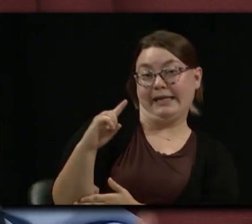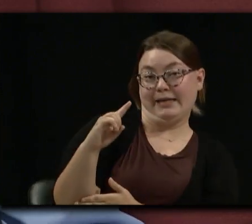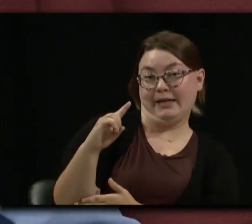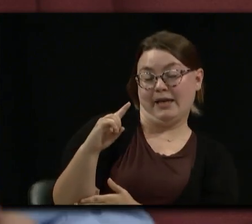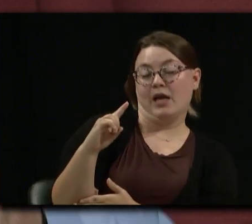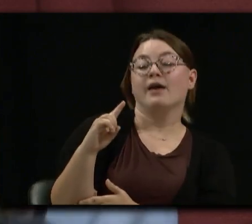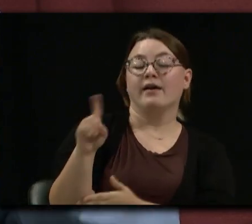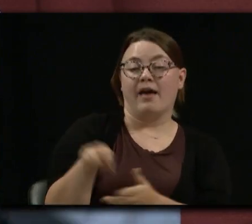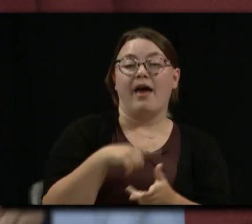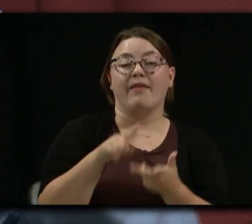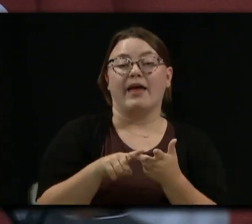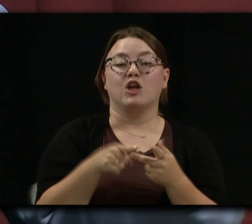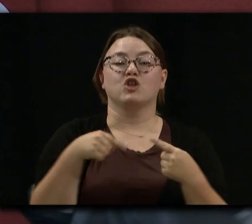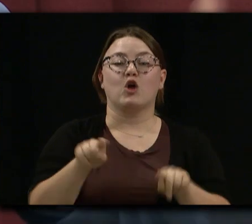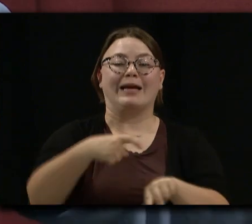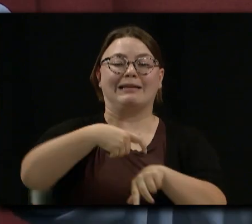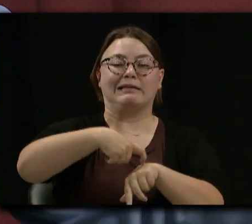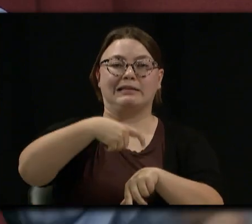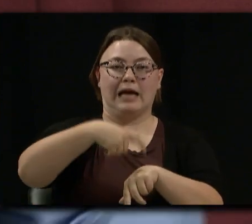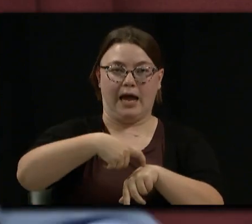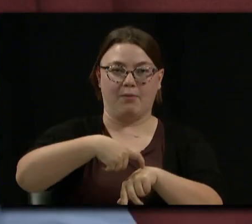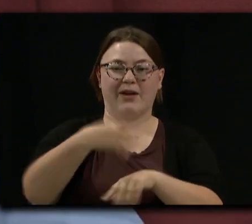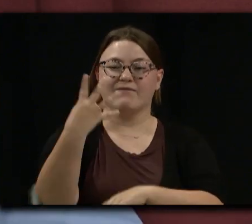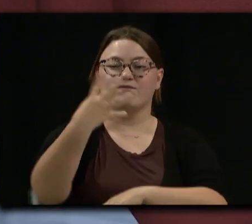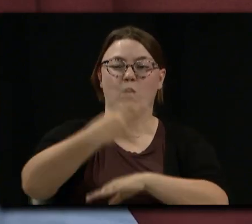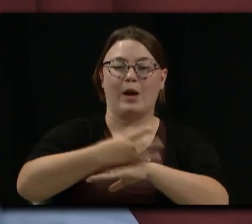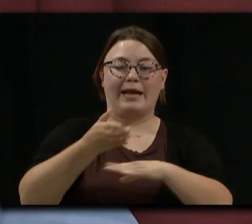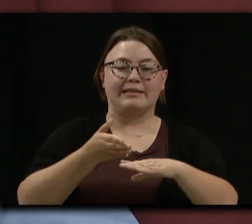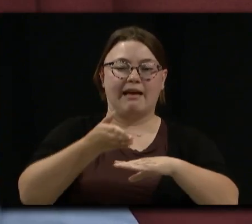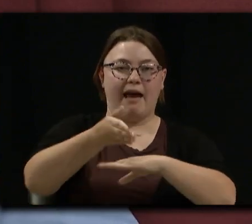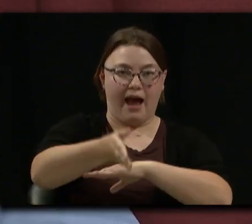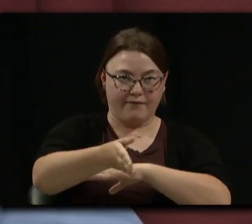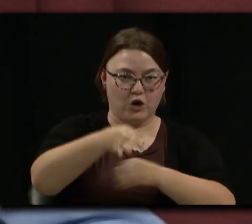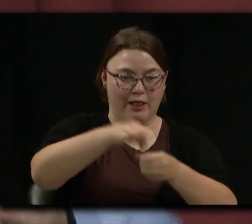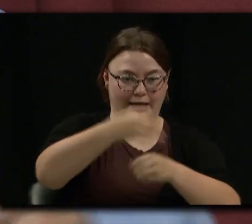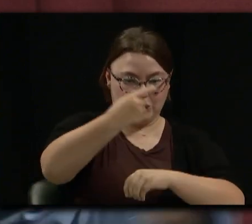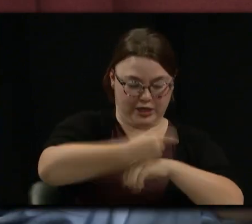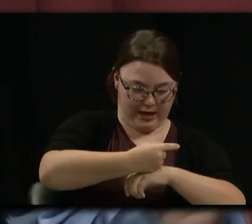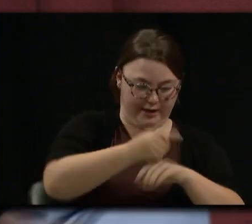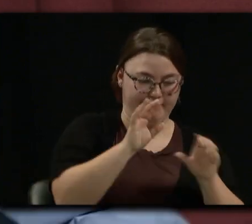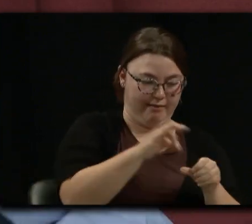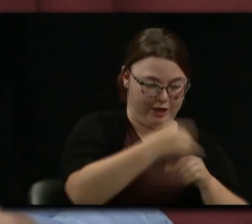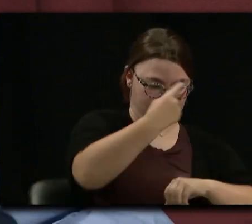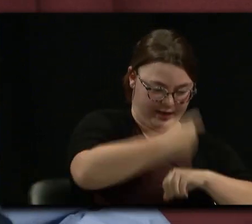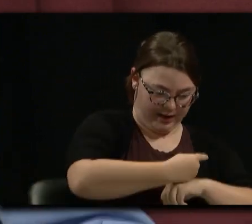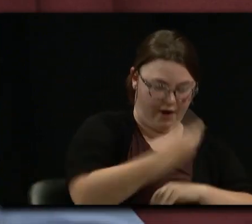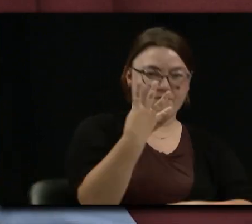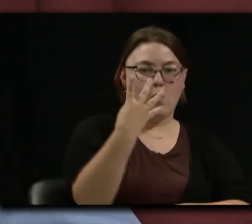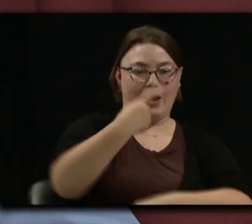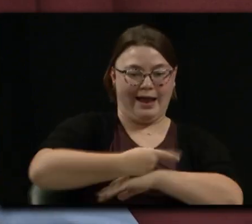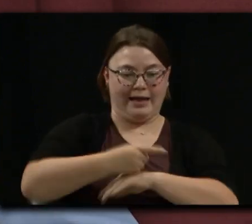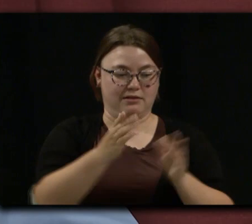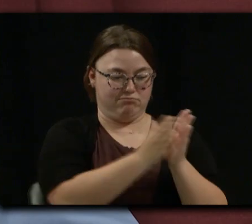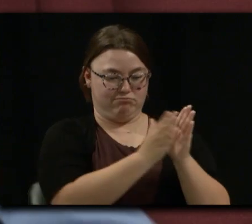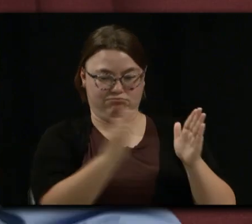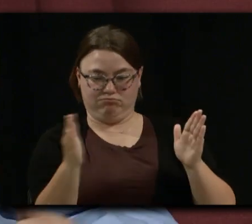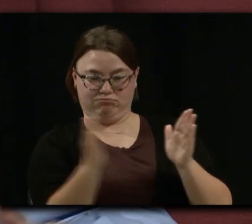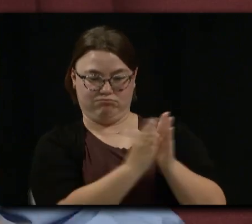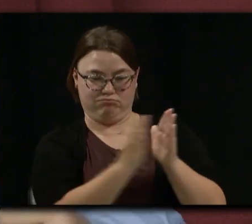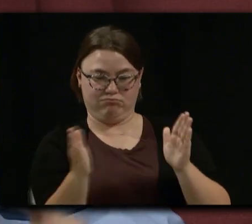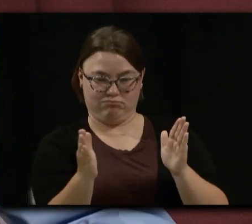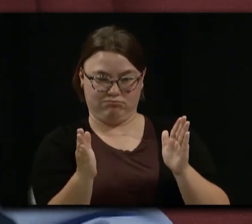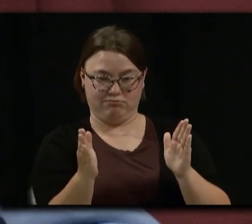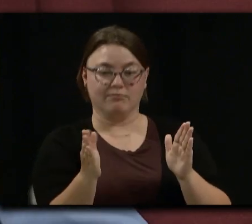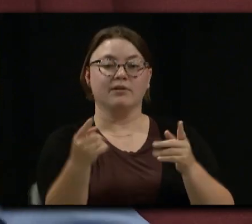period, which is 4 days after the election, come down and actually show us the ID